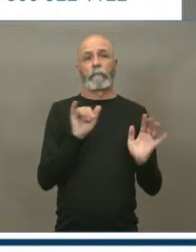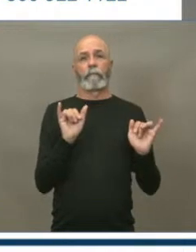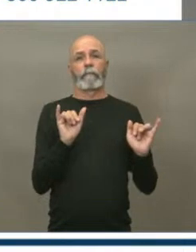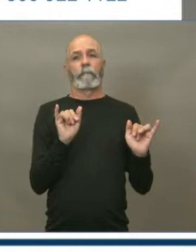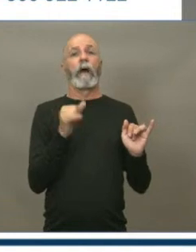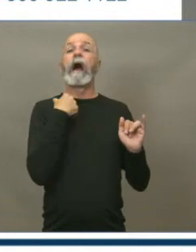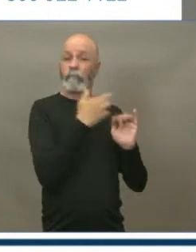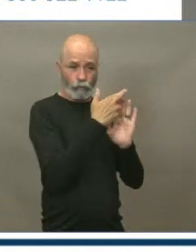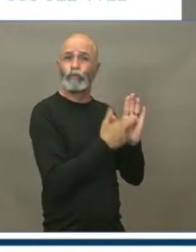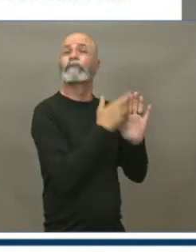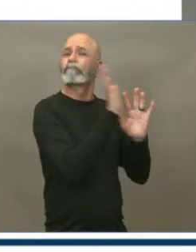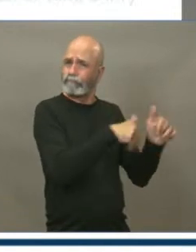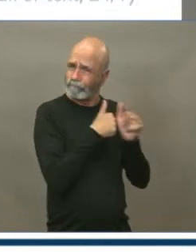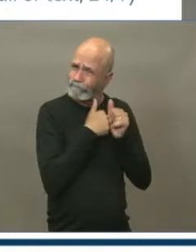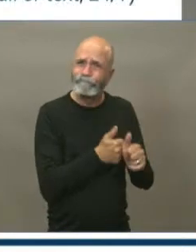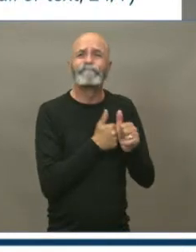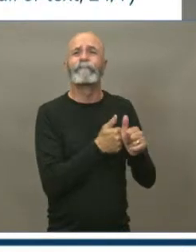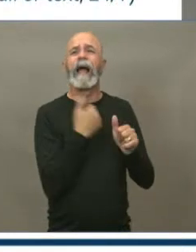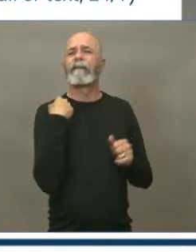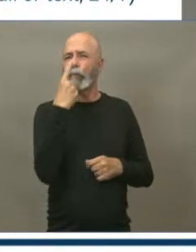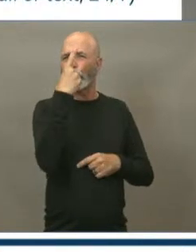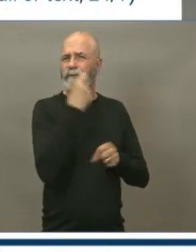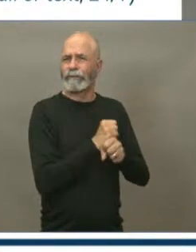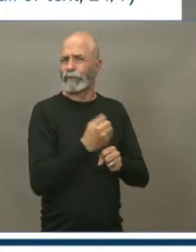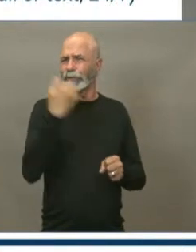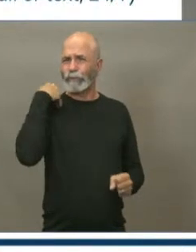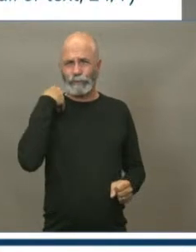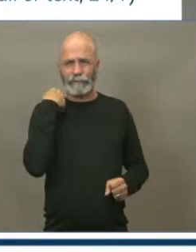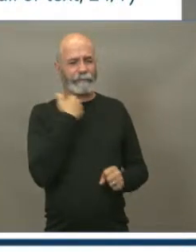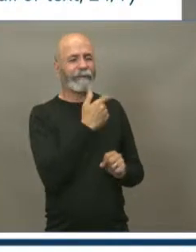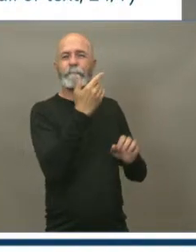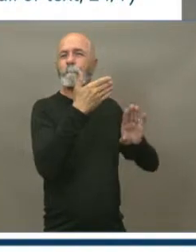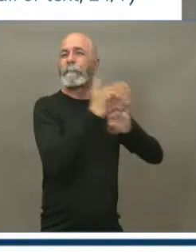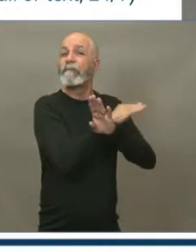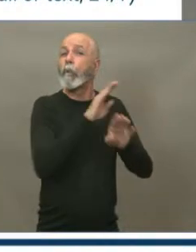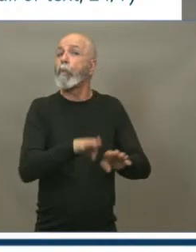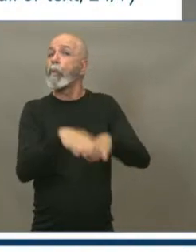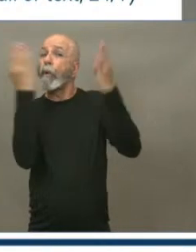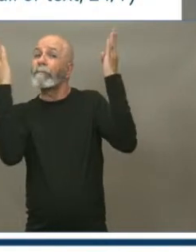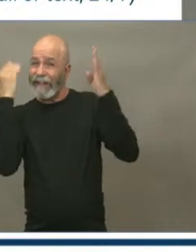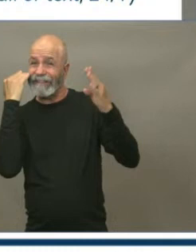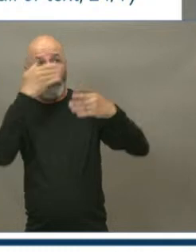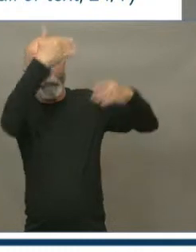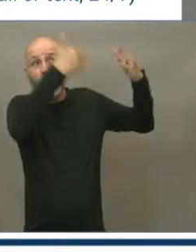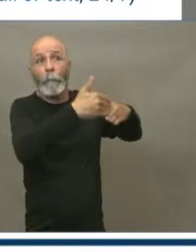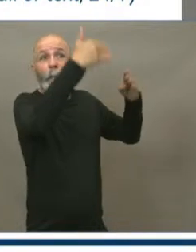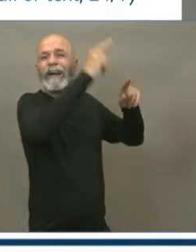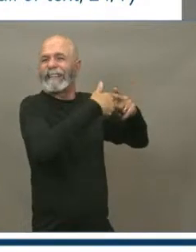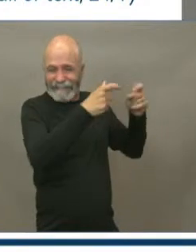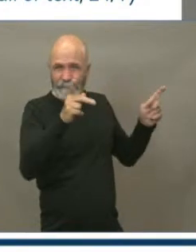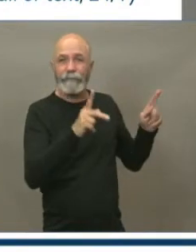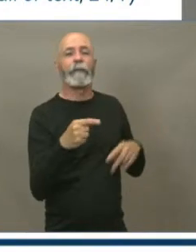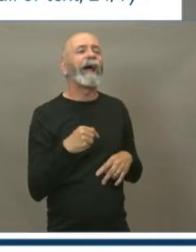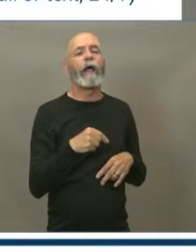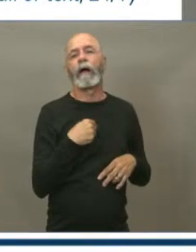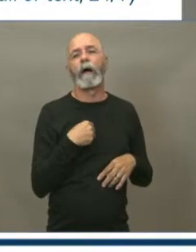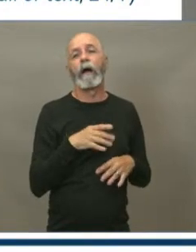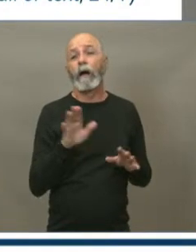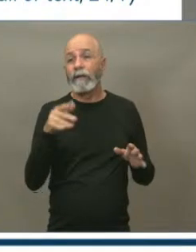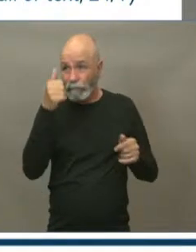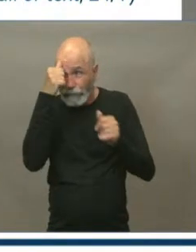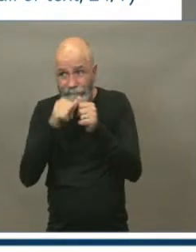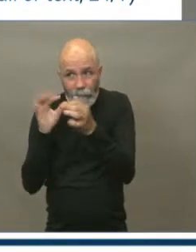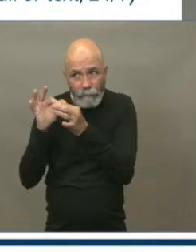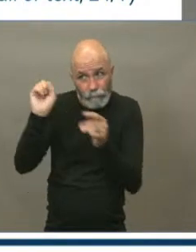that was done a year ago on reopening. But sometimes it's reminding of them what they should be doing, and we're certainly